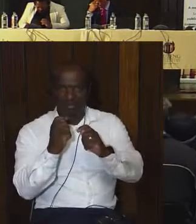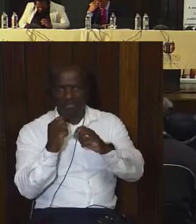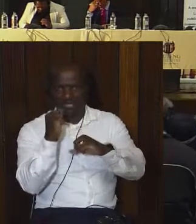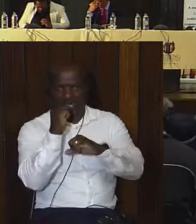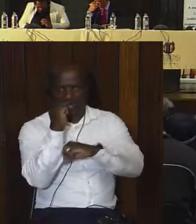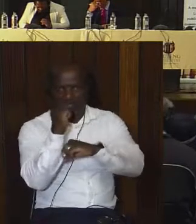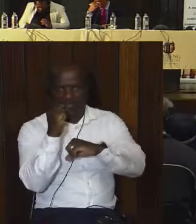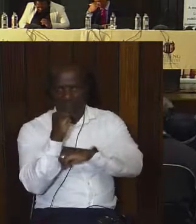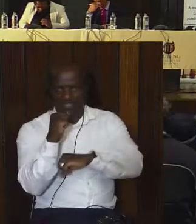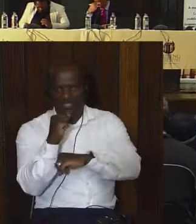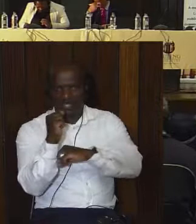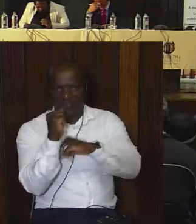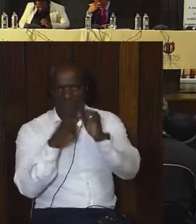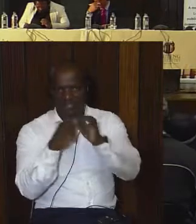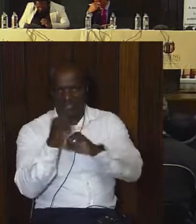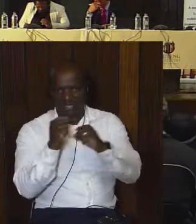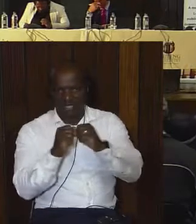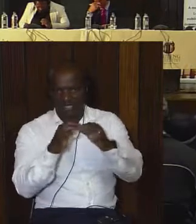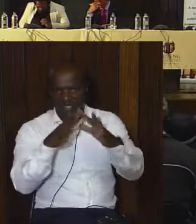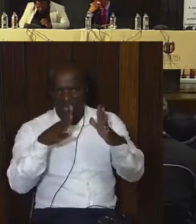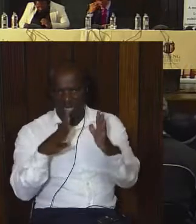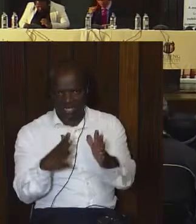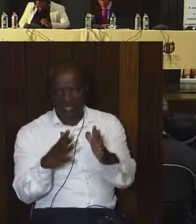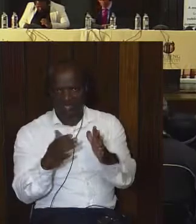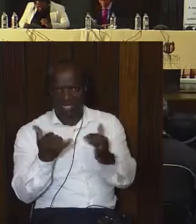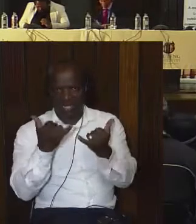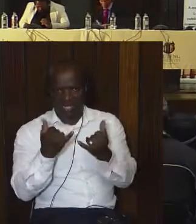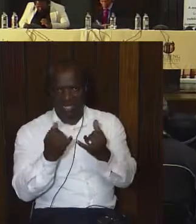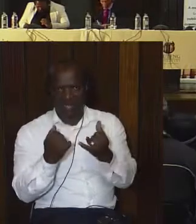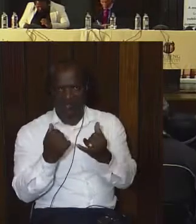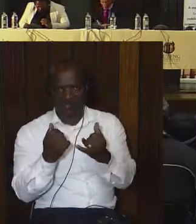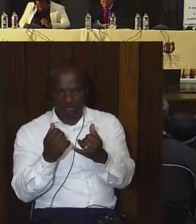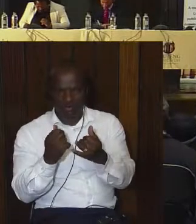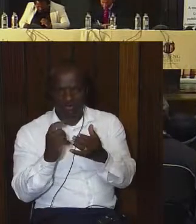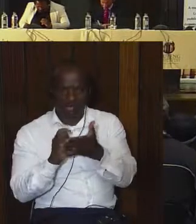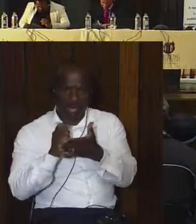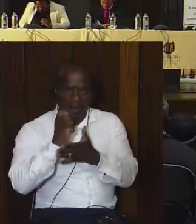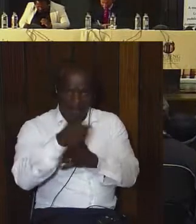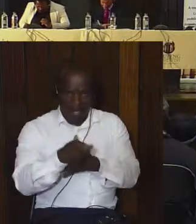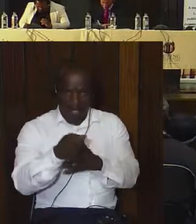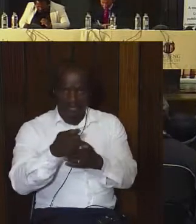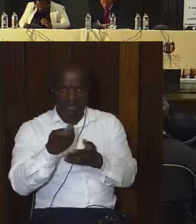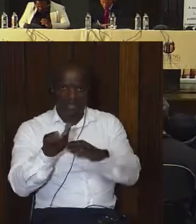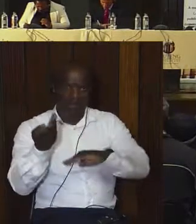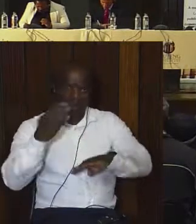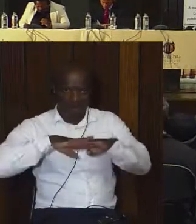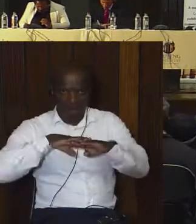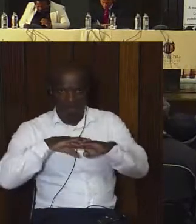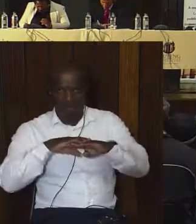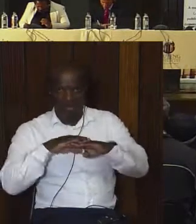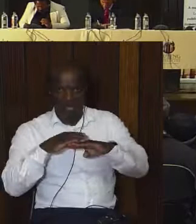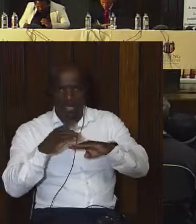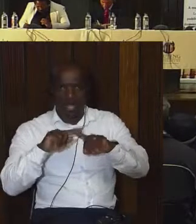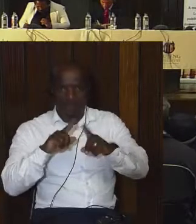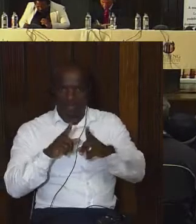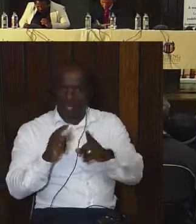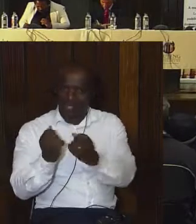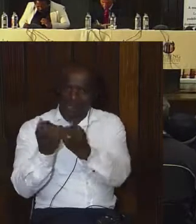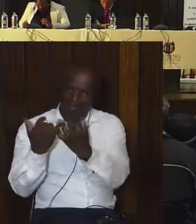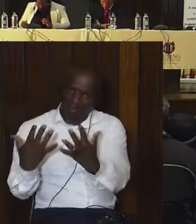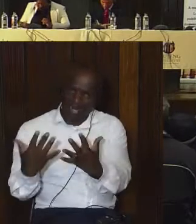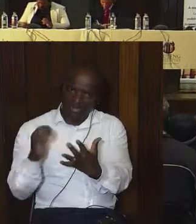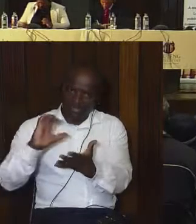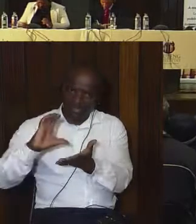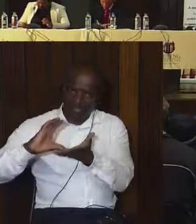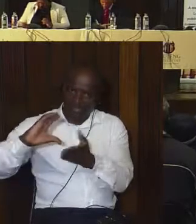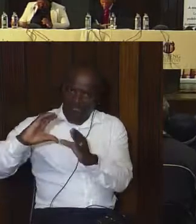you are incurring additional costs that were not planned for. But it doesn't affect your budget.